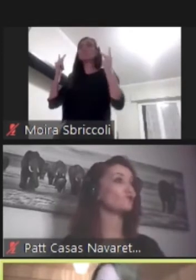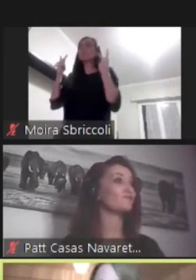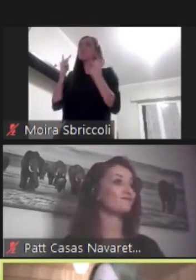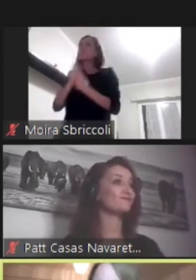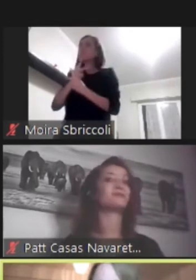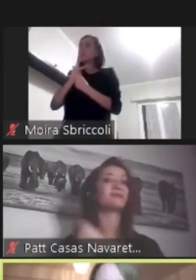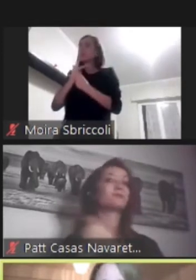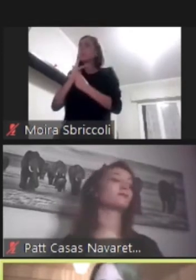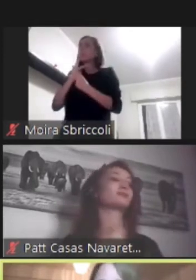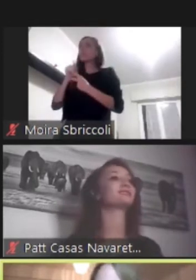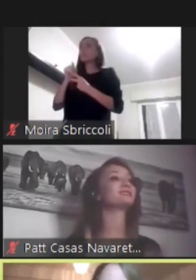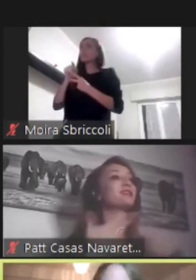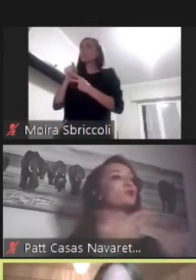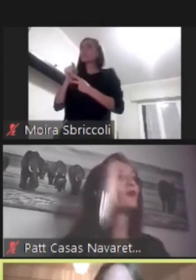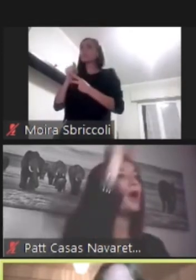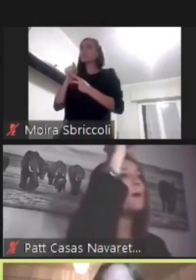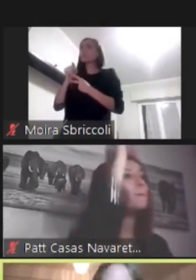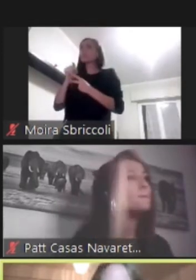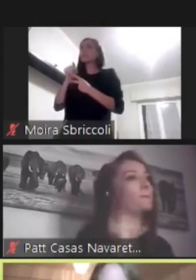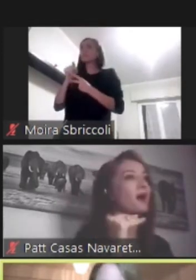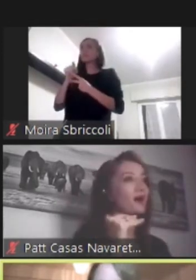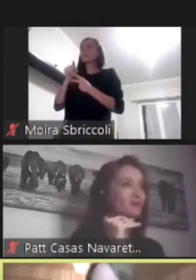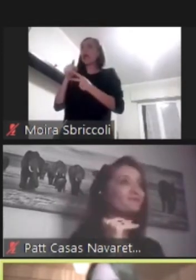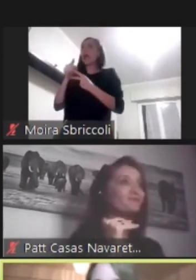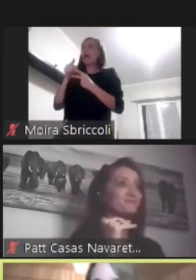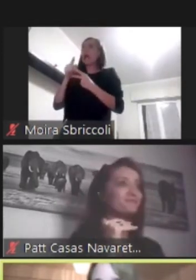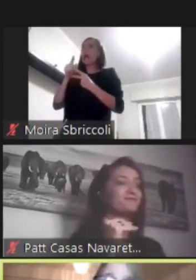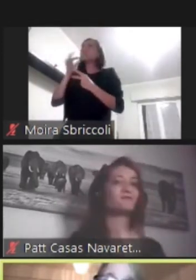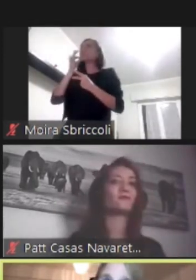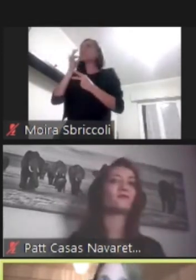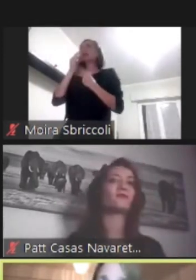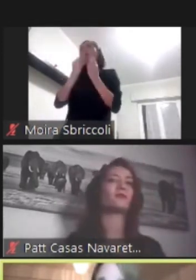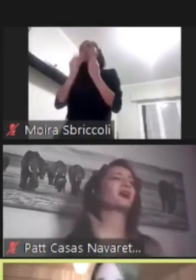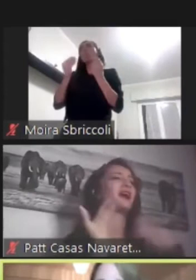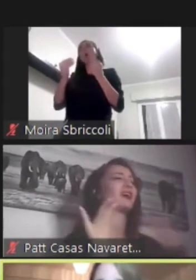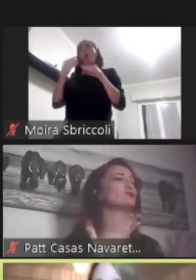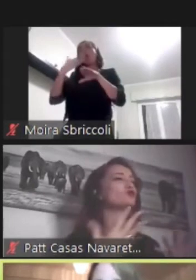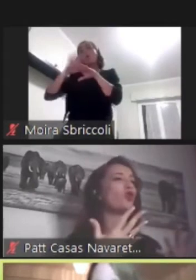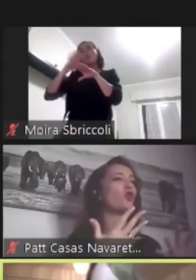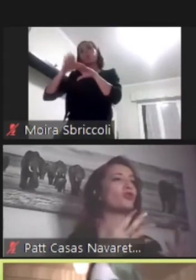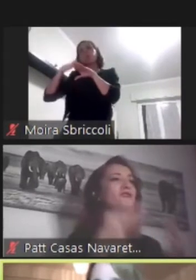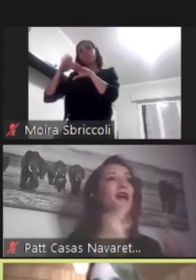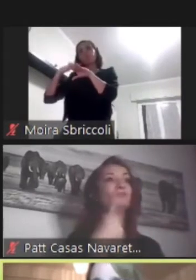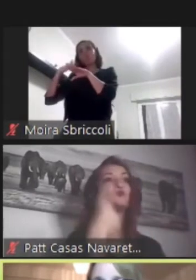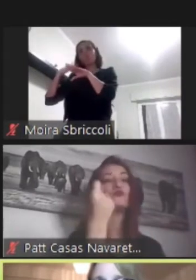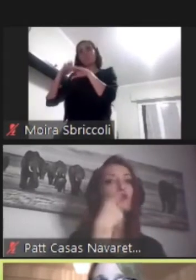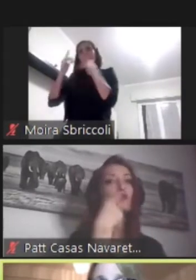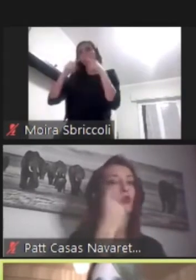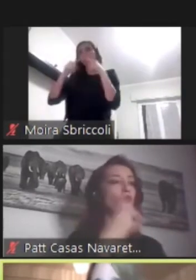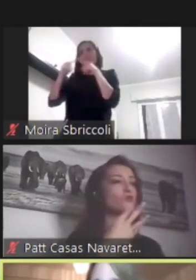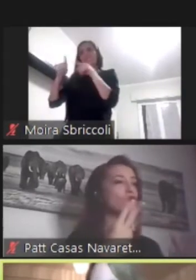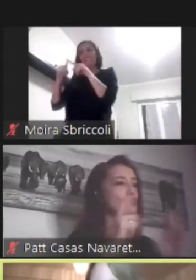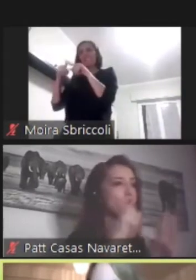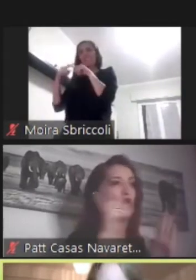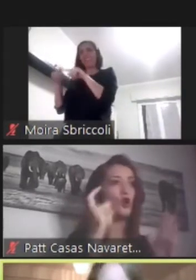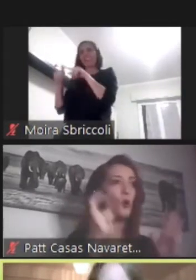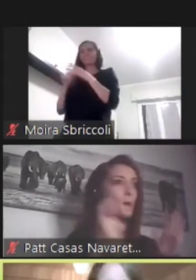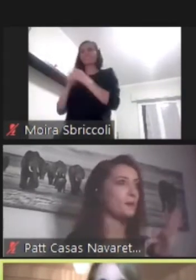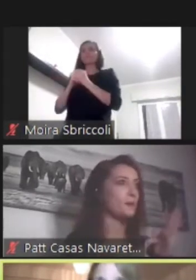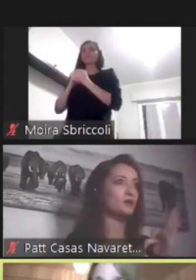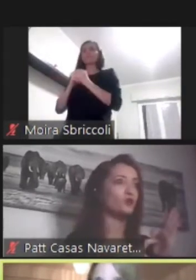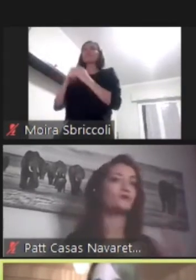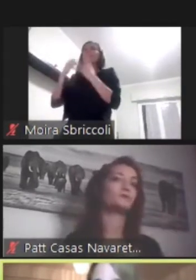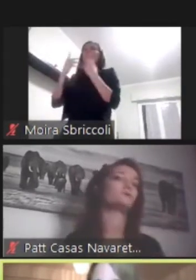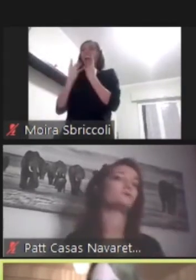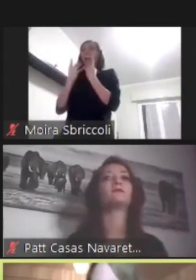Now, ashwagandha is one of the most important herbs in the Indian medicinal healing method